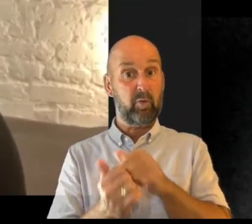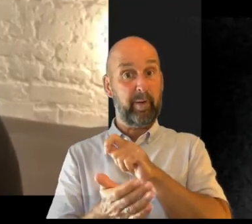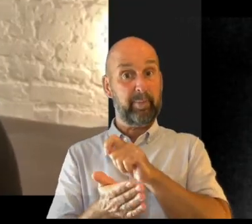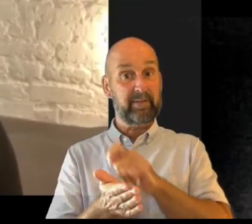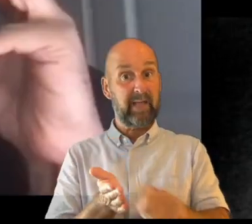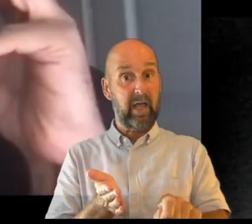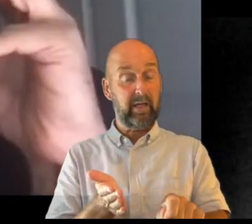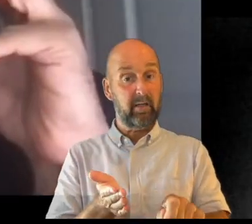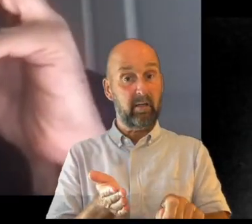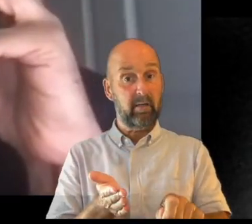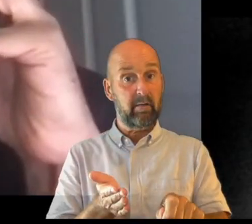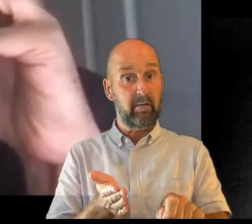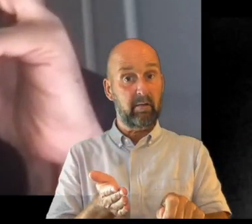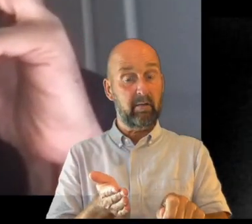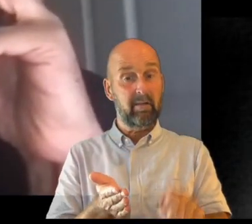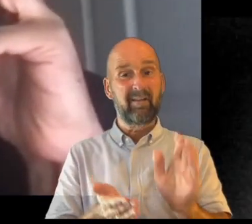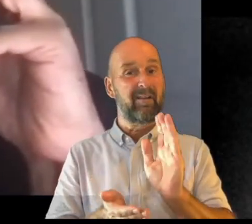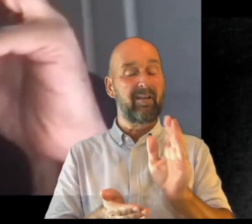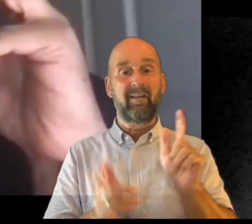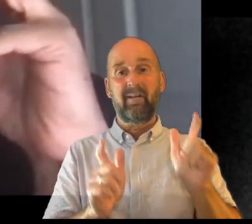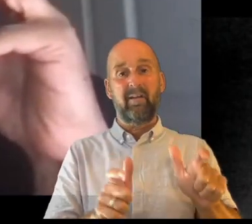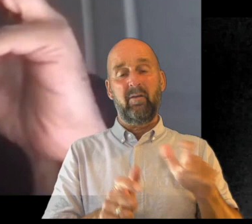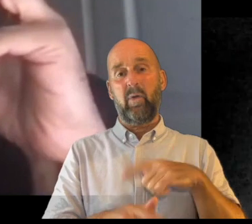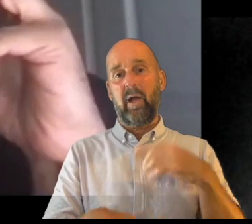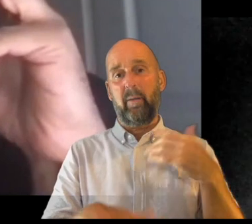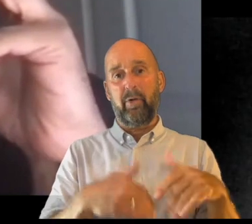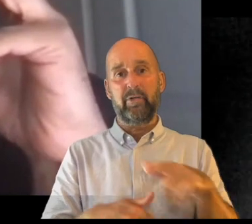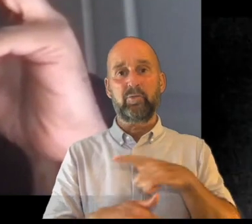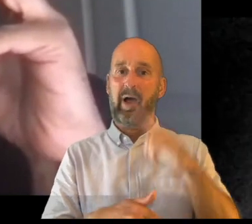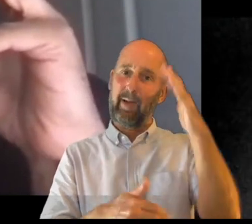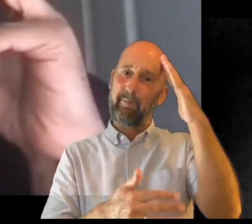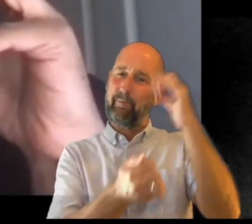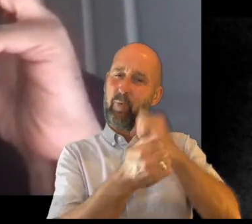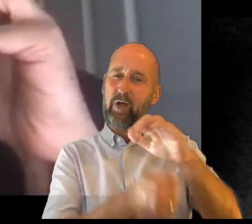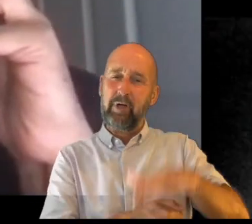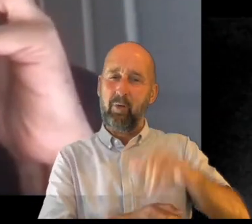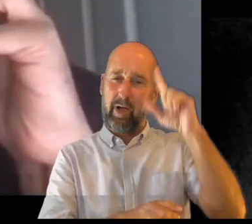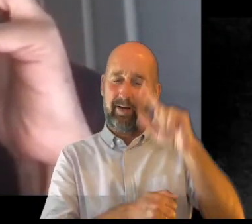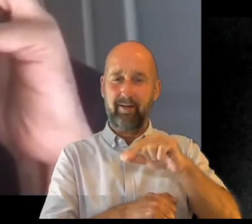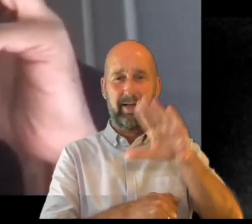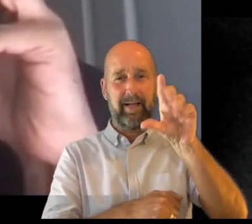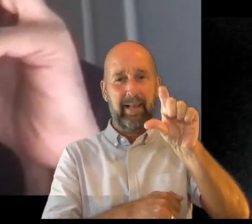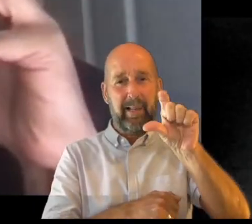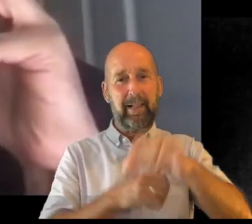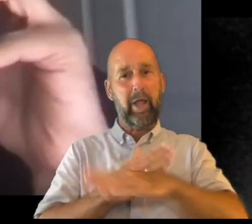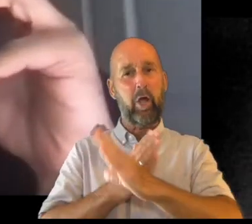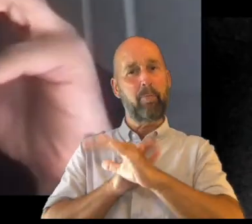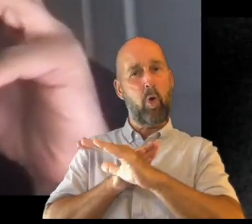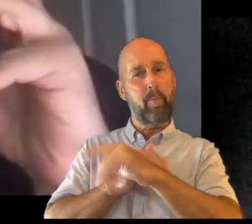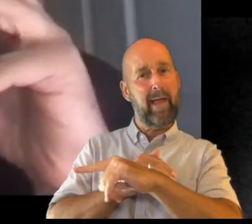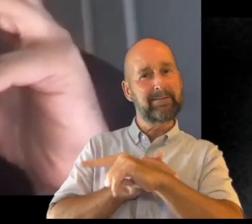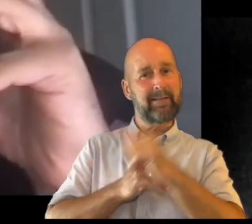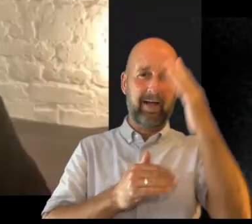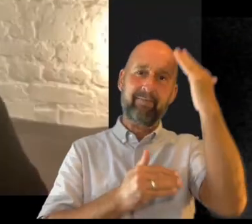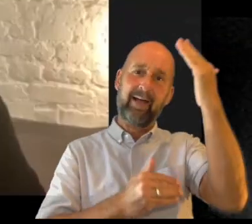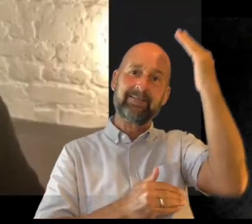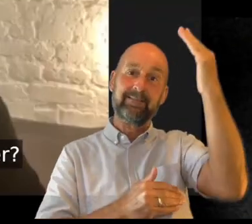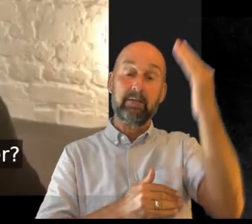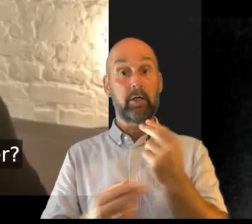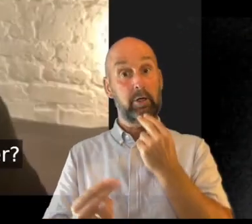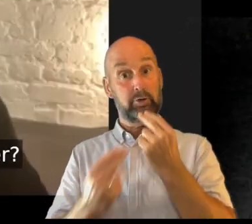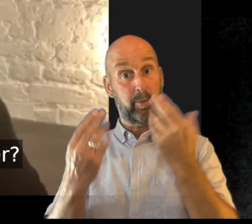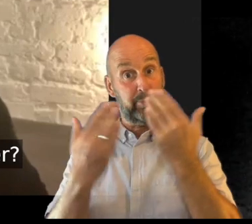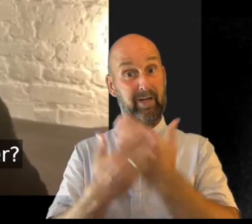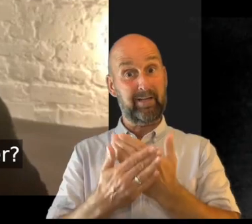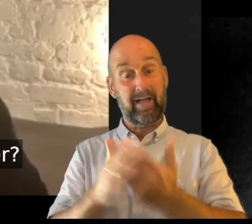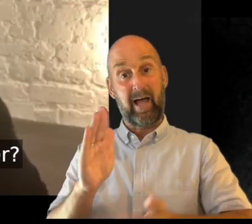papers. Stuck here being punished for my childhood Little Mermaid fantasies. Over supper tonight?